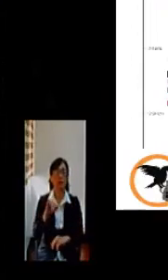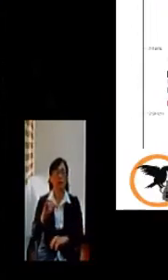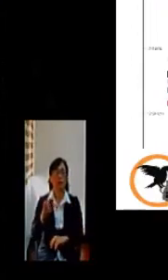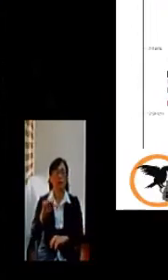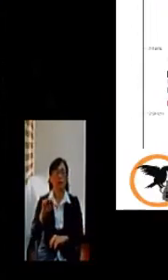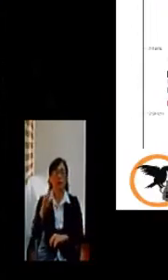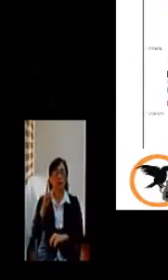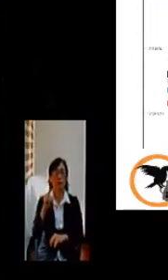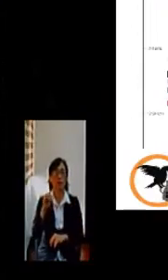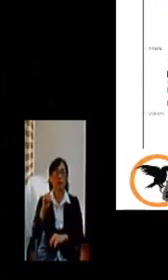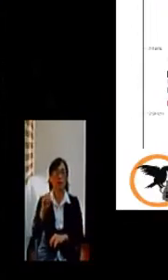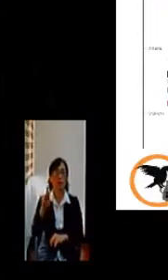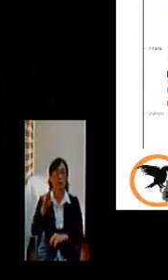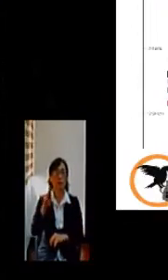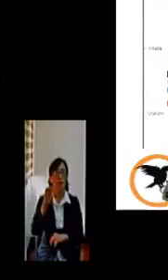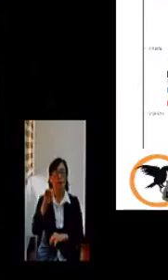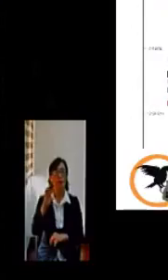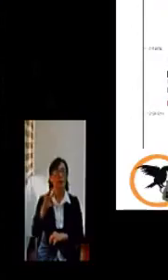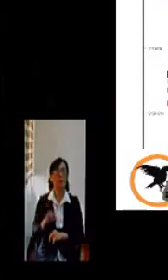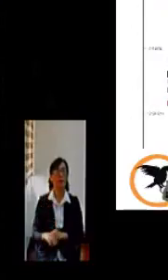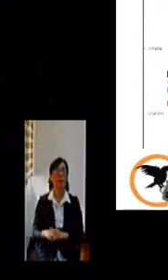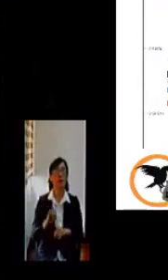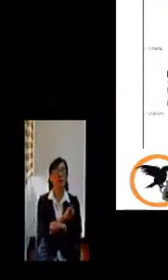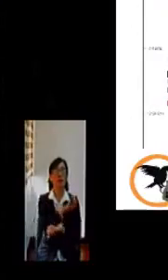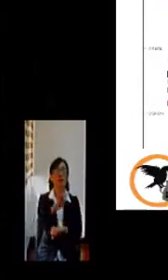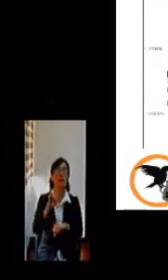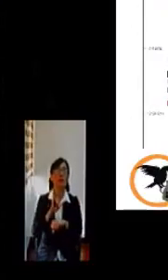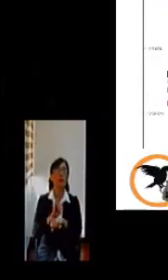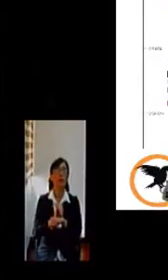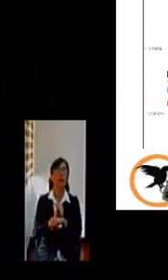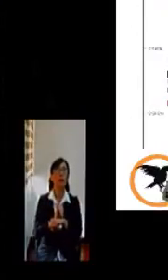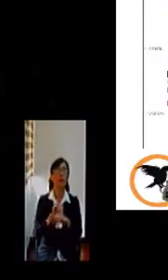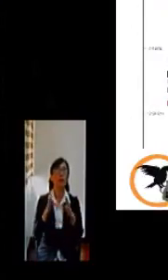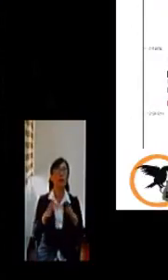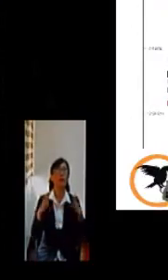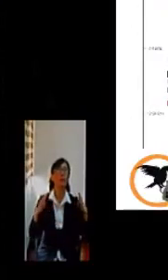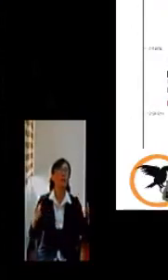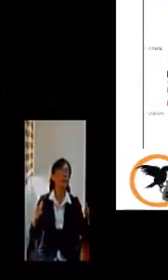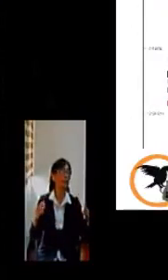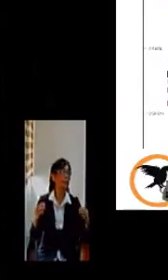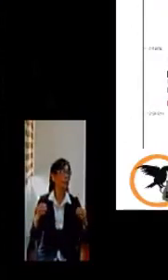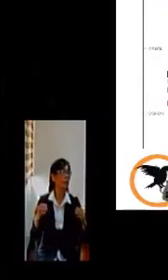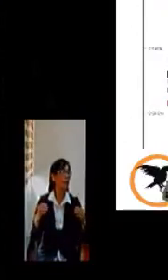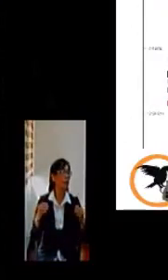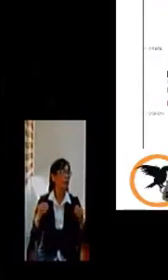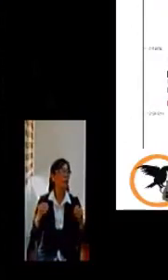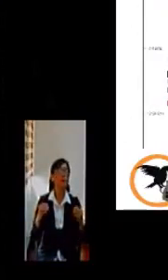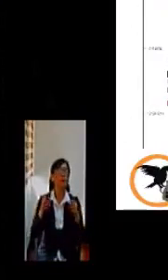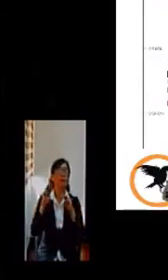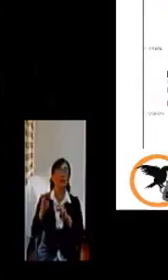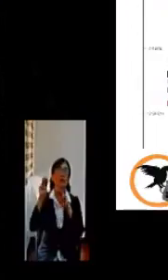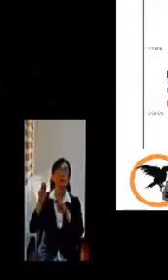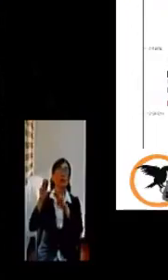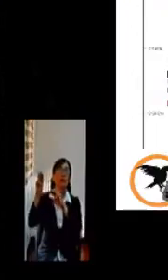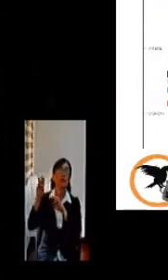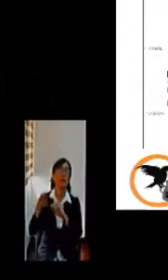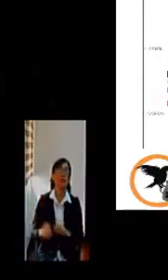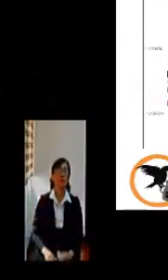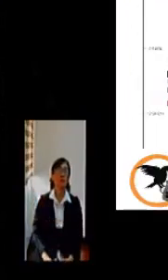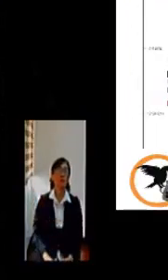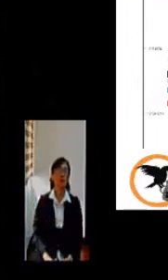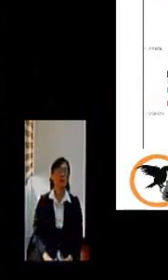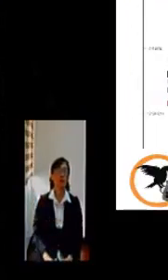island. Yung gitna po ng island is the big massif of a big mountain. And